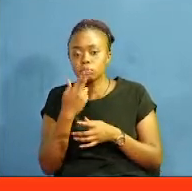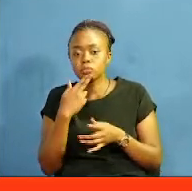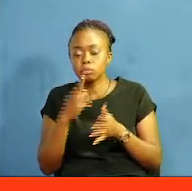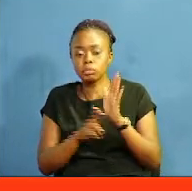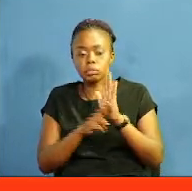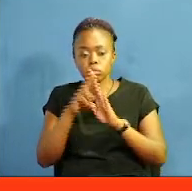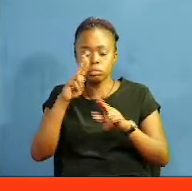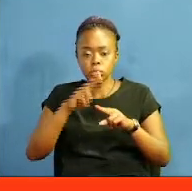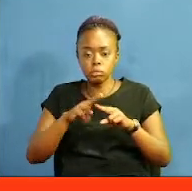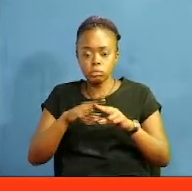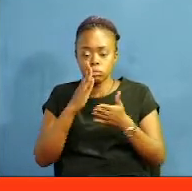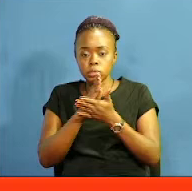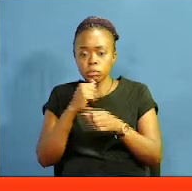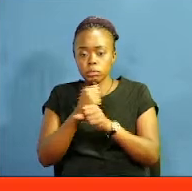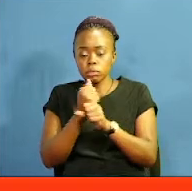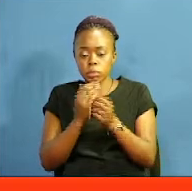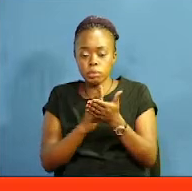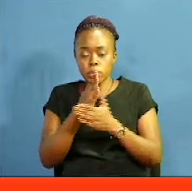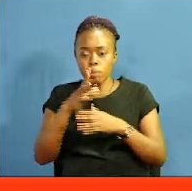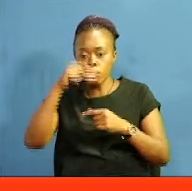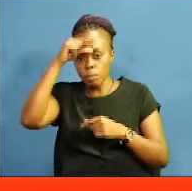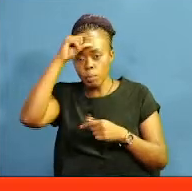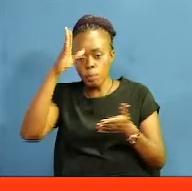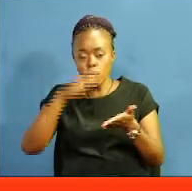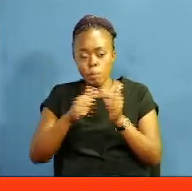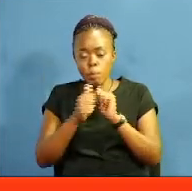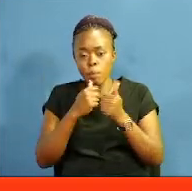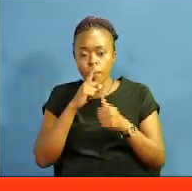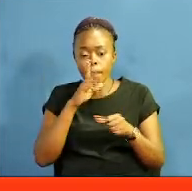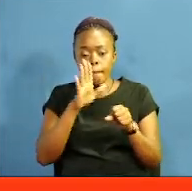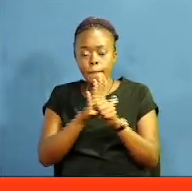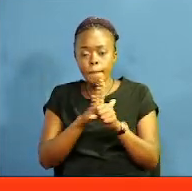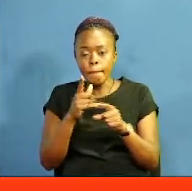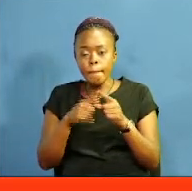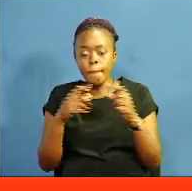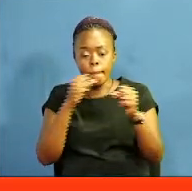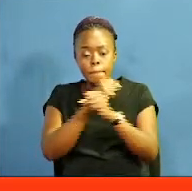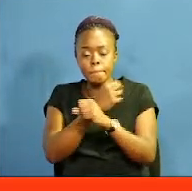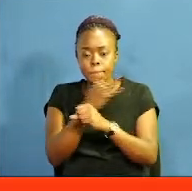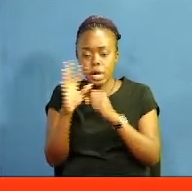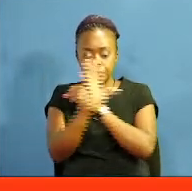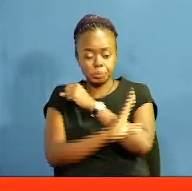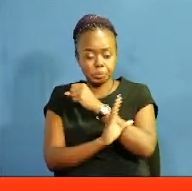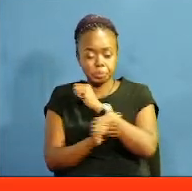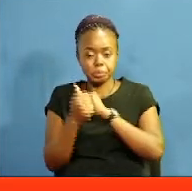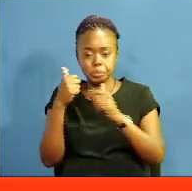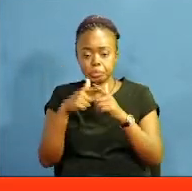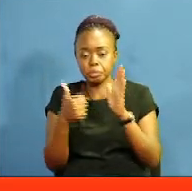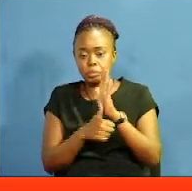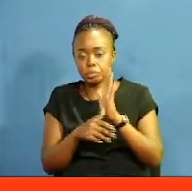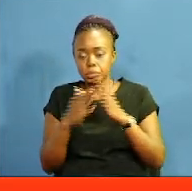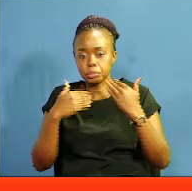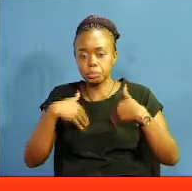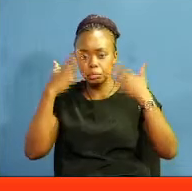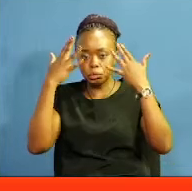vying for the top seat, and for, of course, to make the next government. Yes. They are coming with promises to save the country, to salvage the situation that we